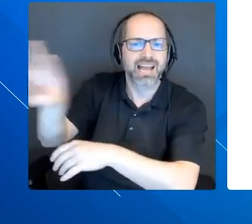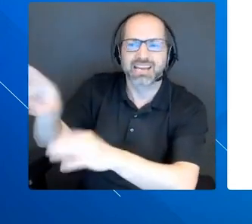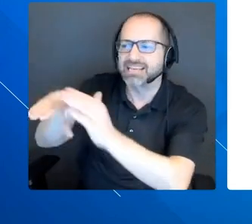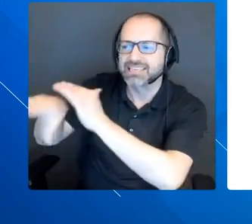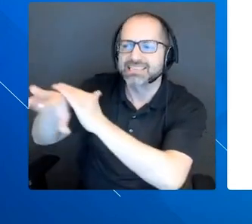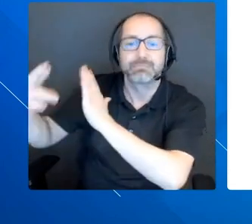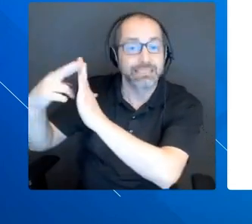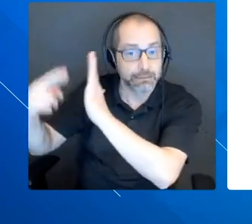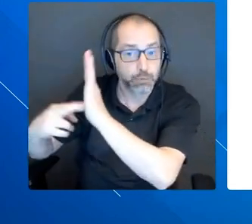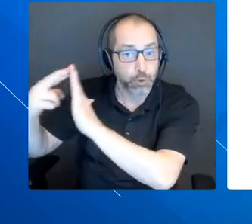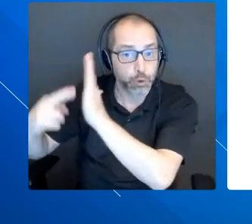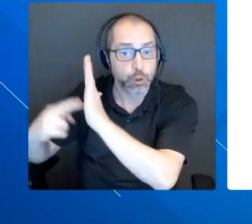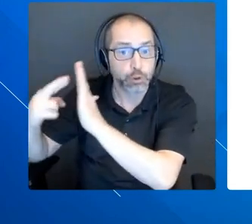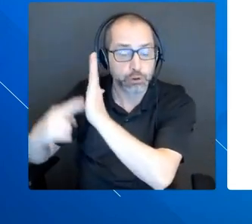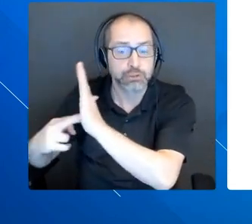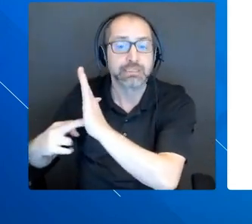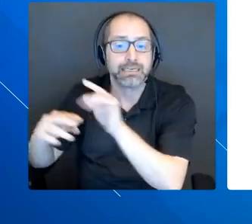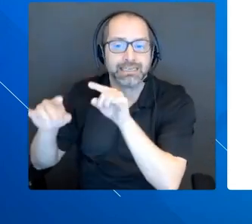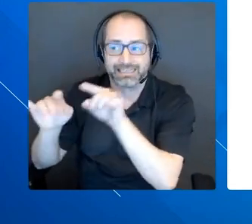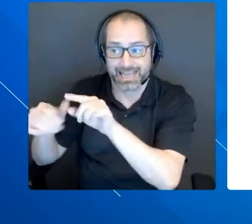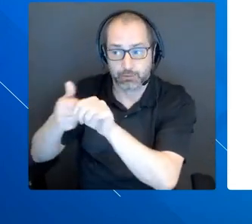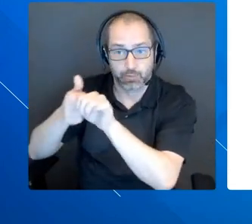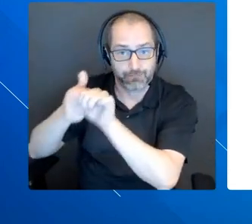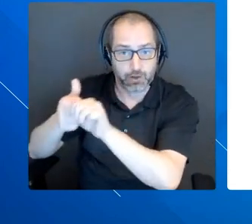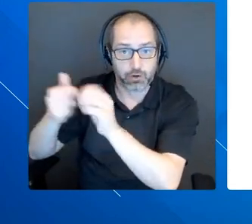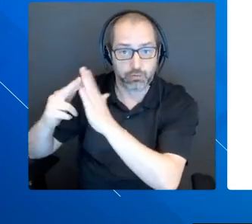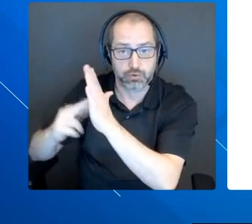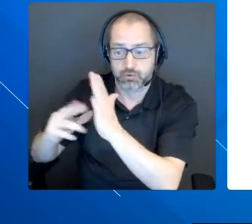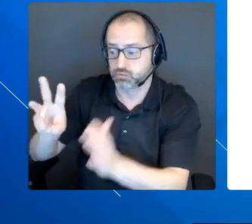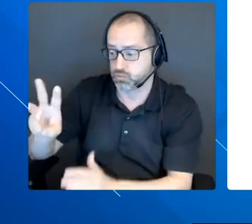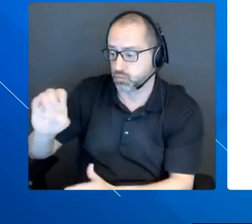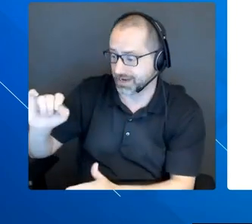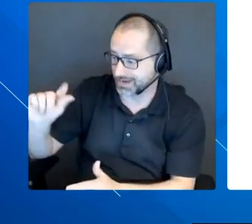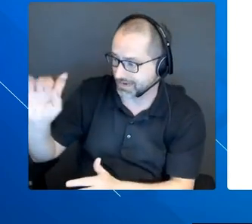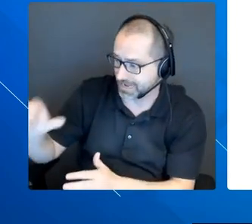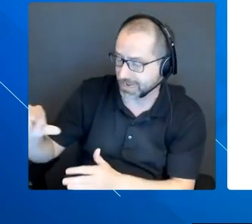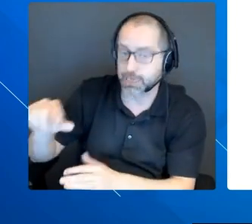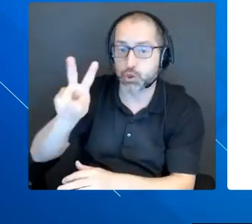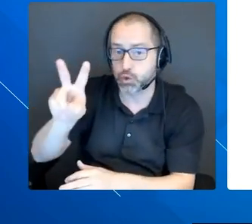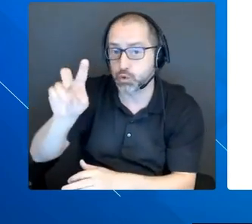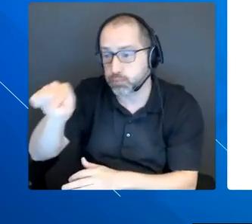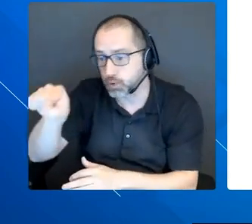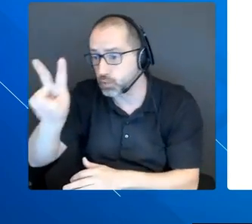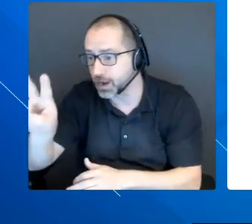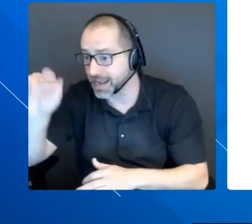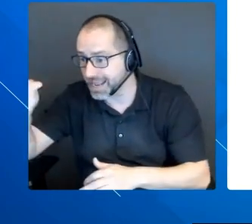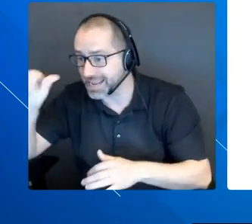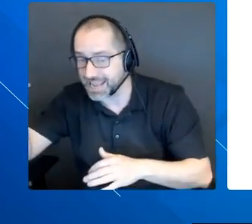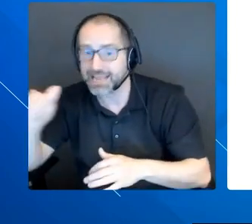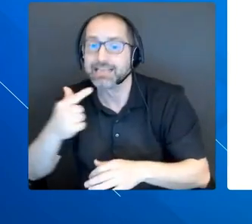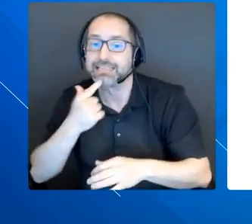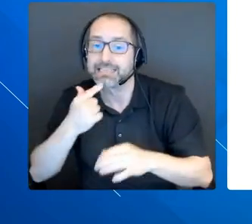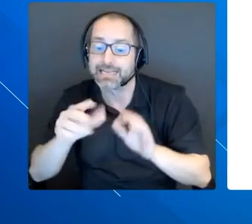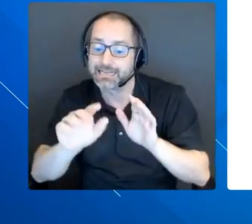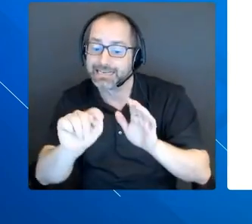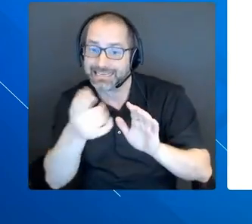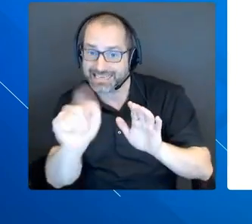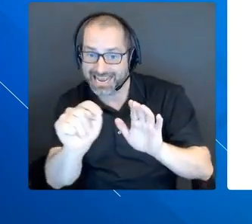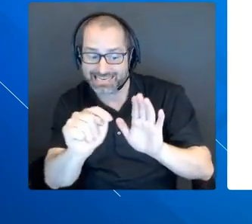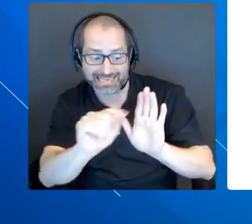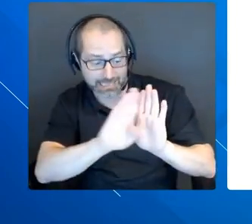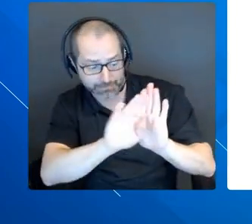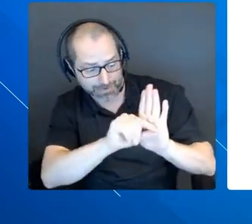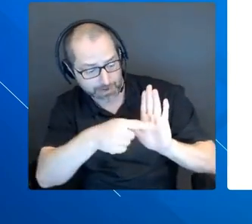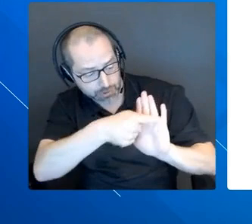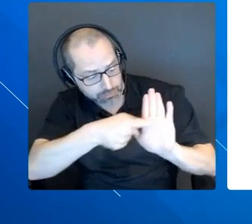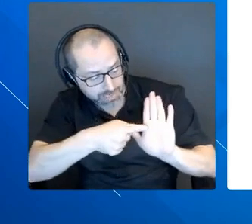guidelines are what we follow. In WCAG 2.1 AA, they say the text to background should be at least 4.5